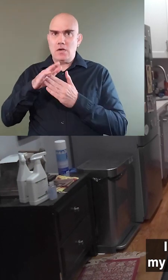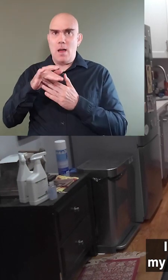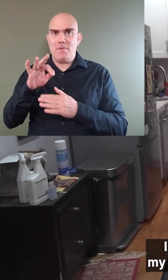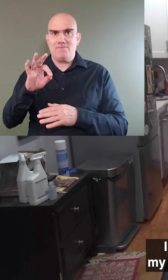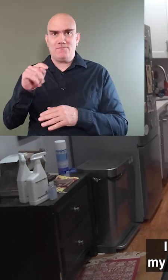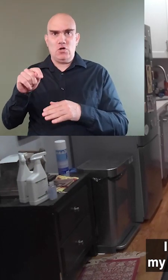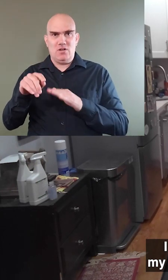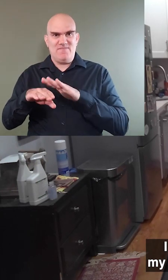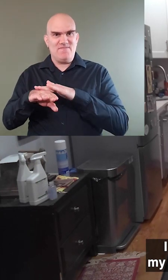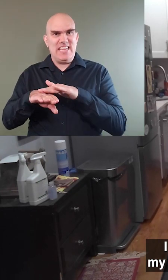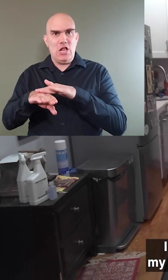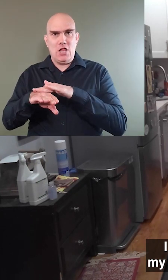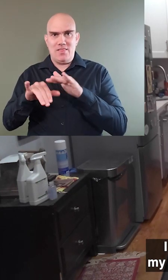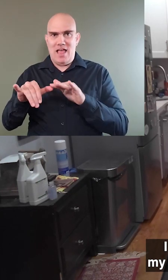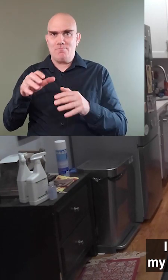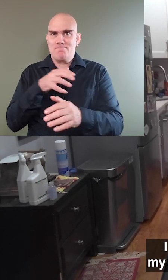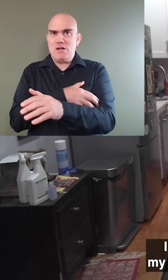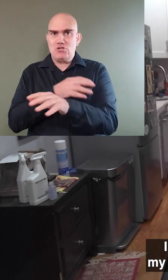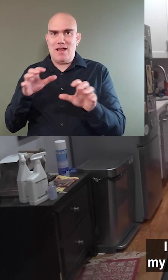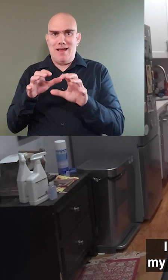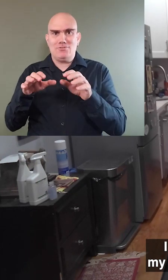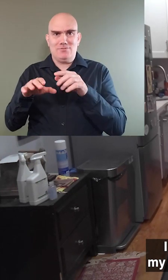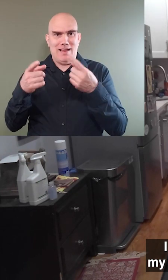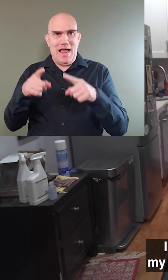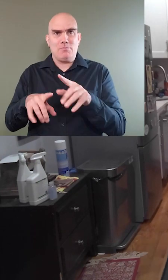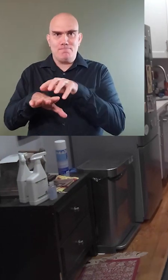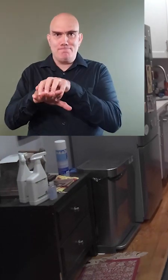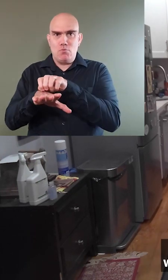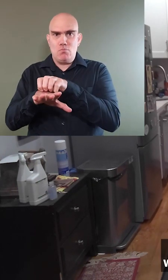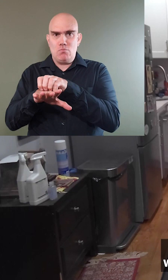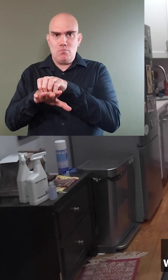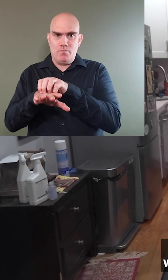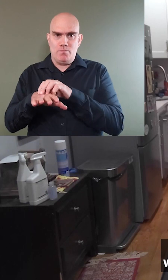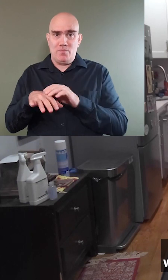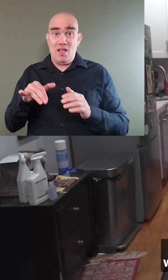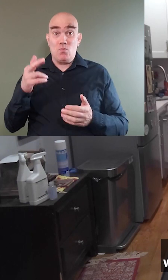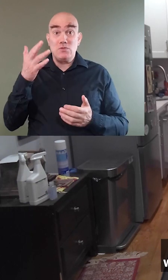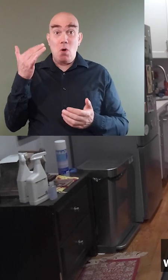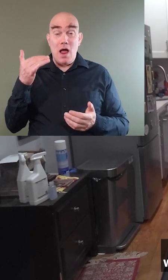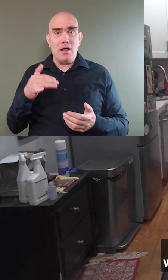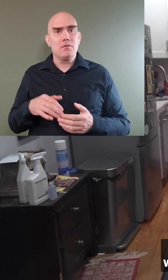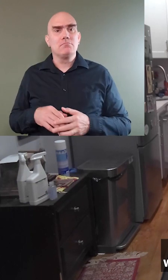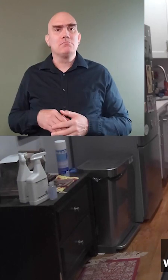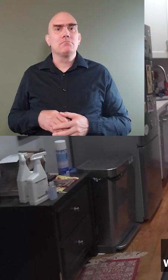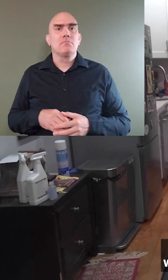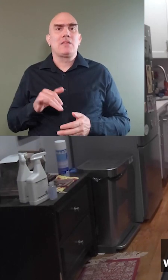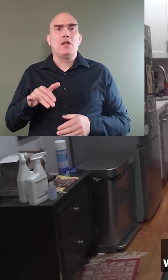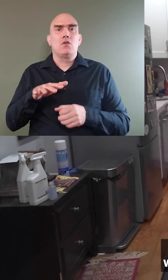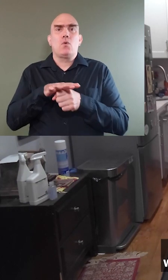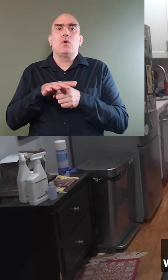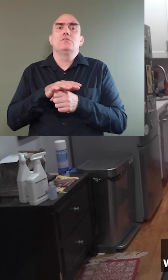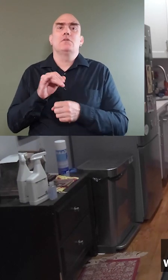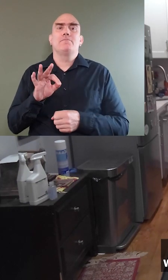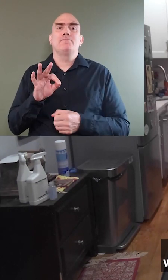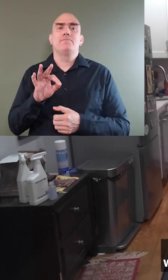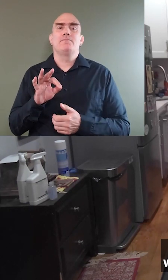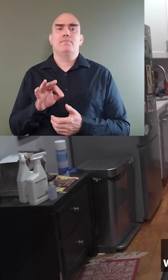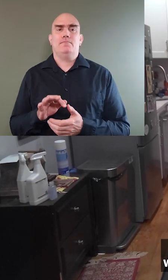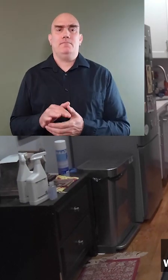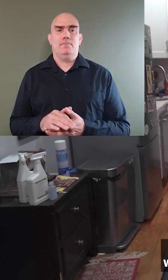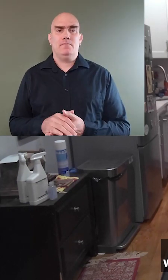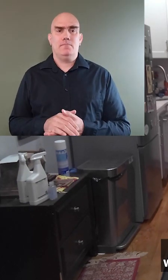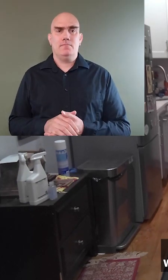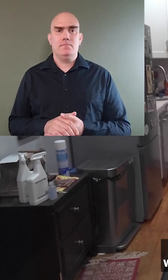top of my foot doing the action there. And there is a reason why. That is